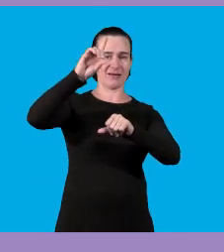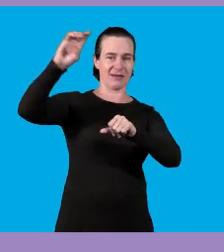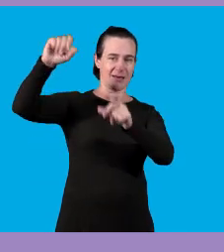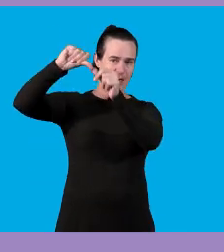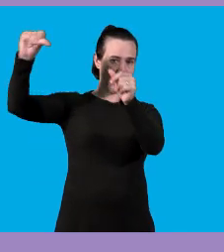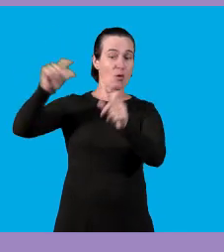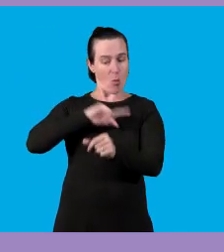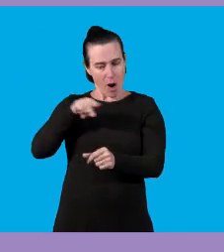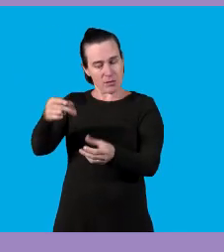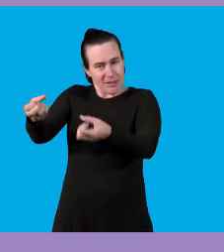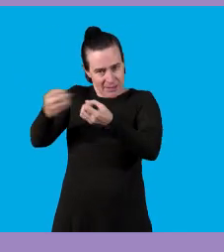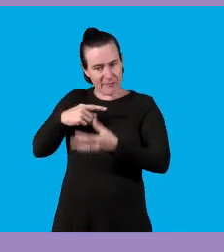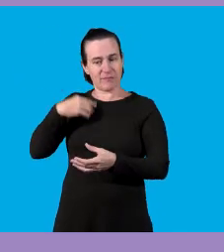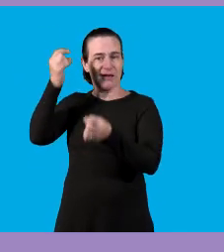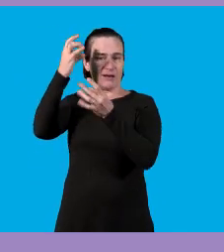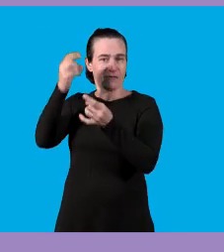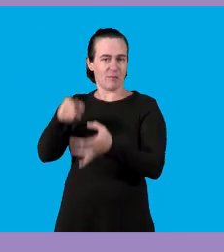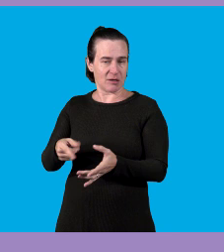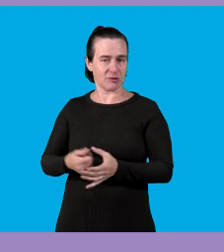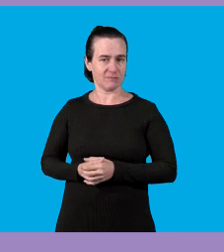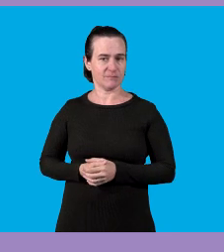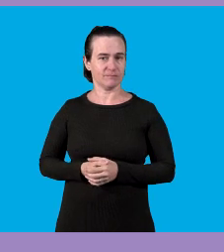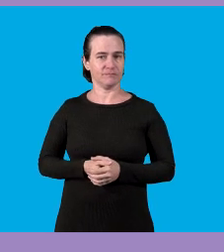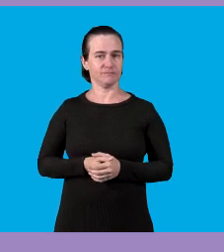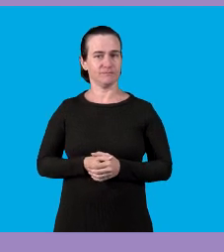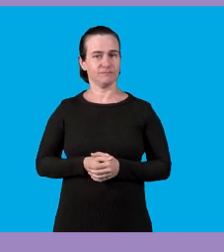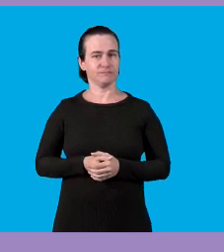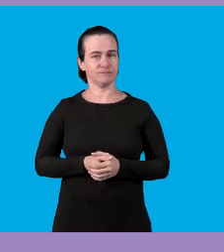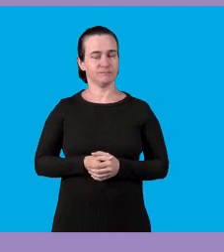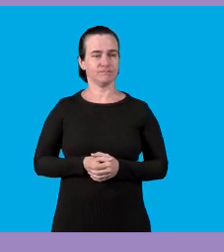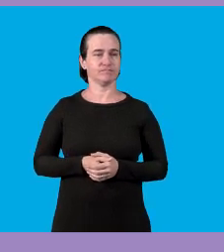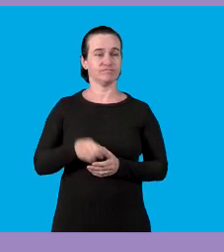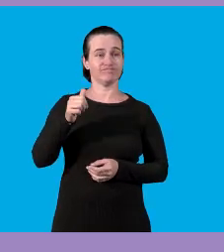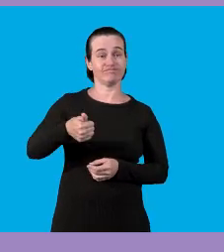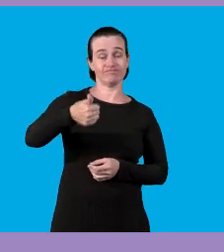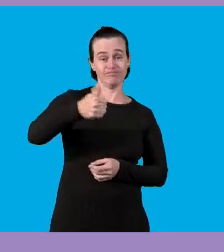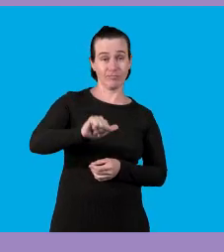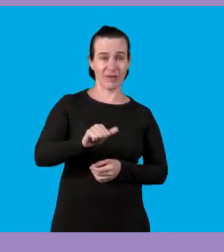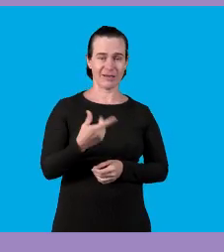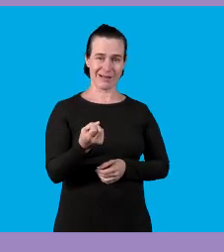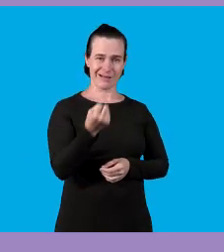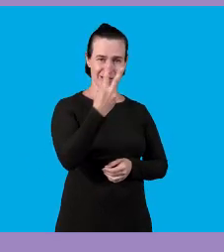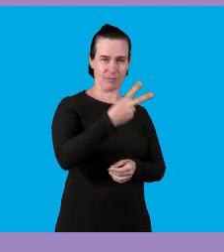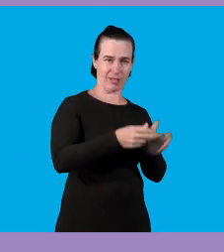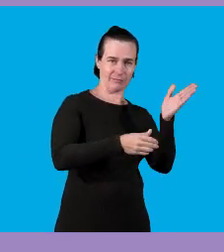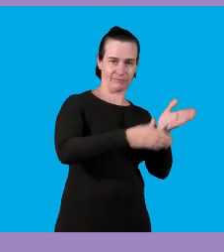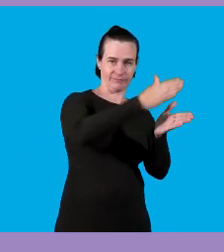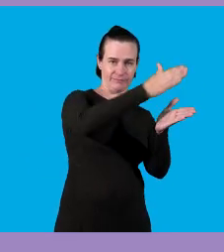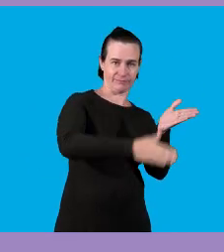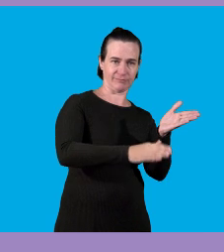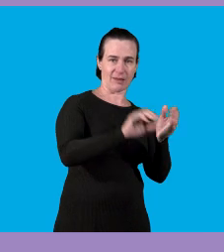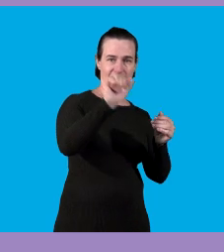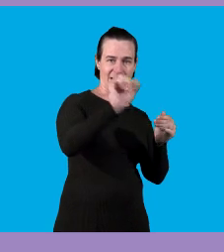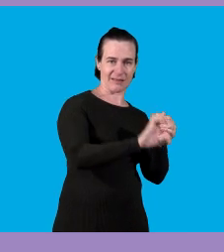that is given by that marking there. And the next part would be there's a double marking there and a